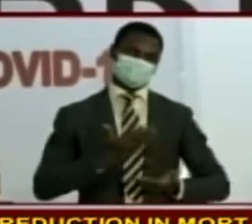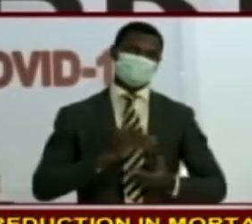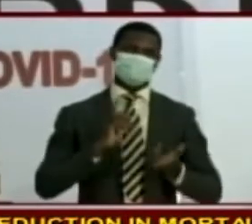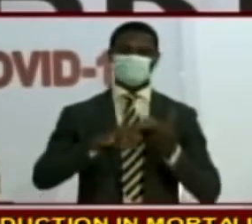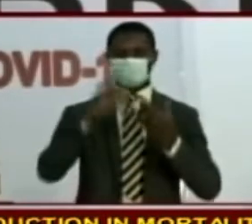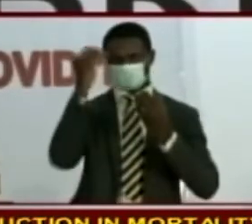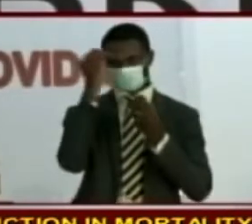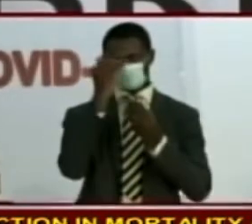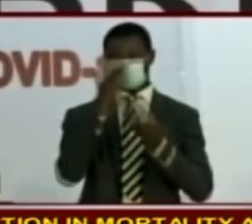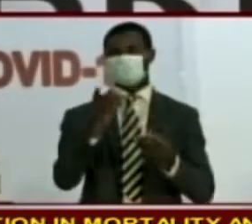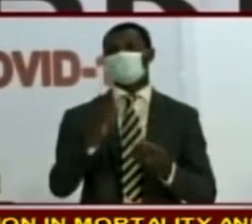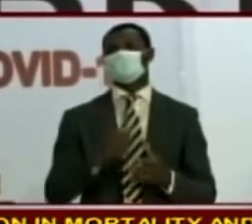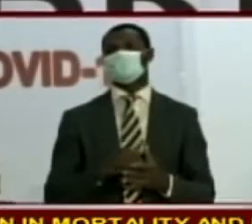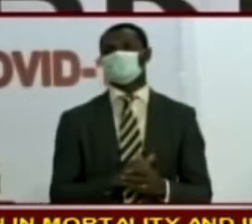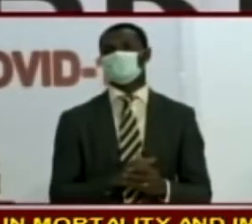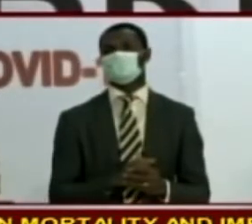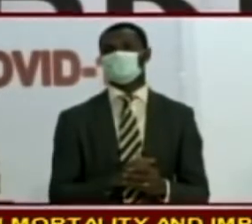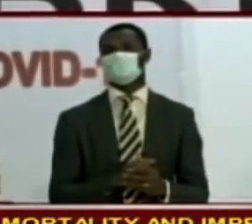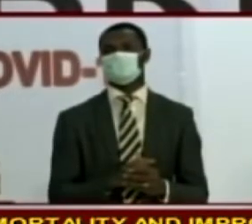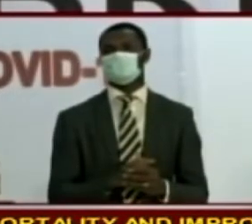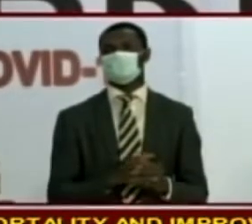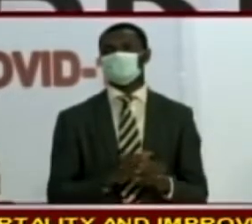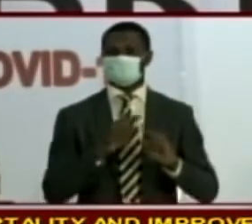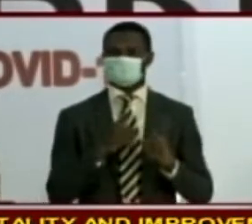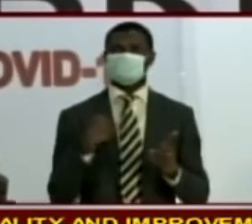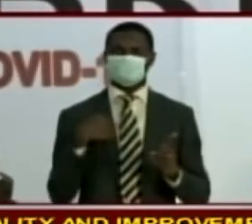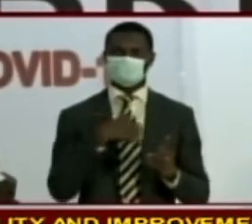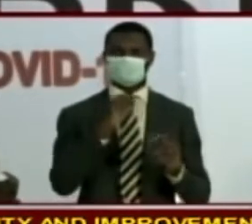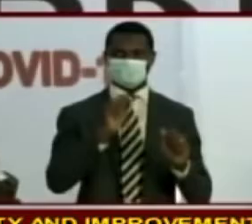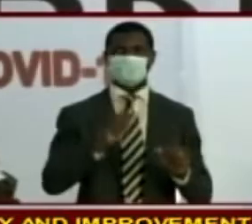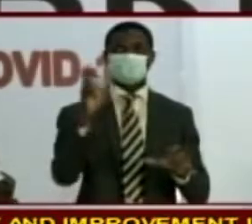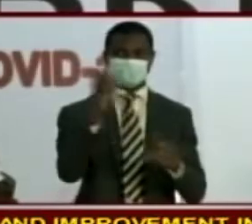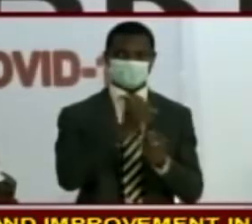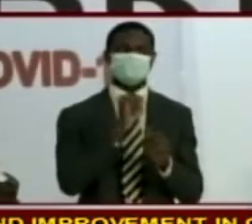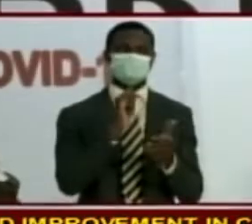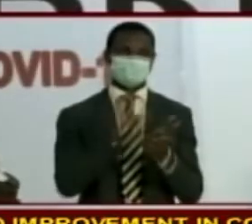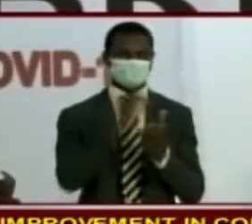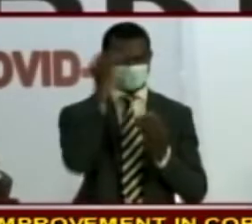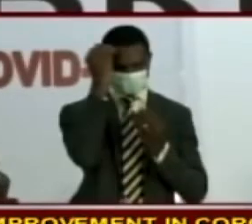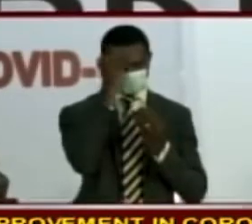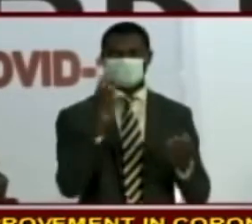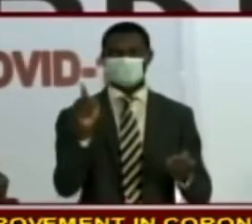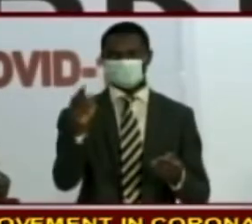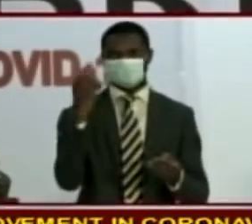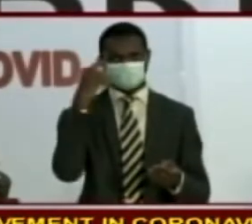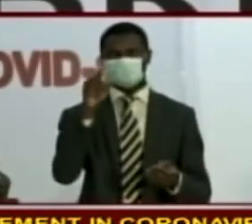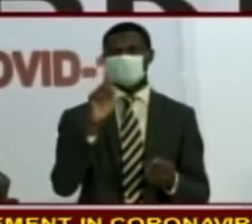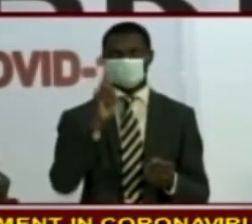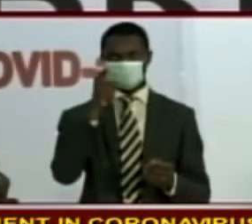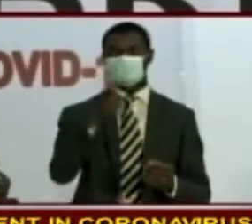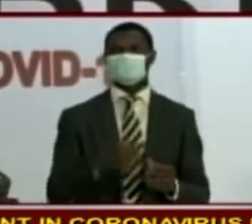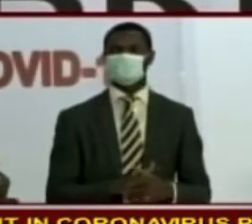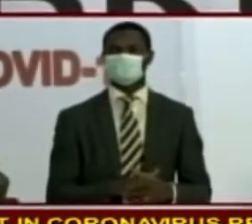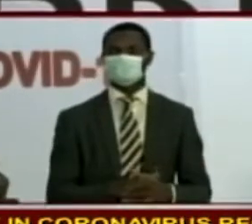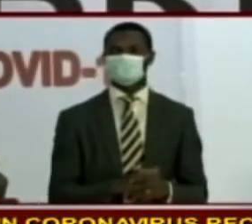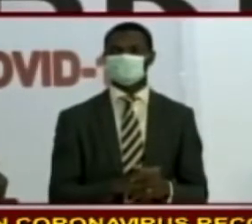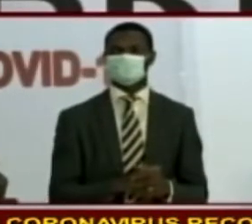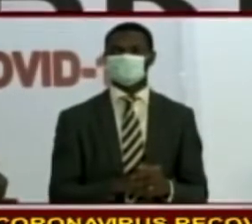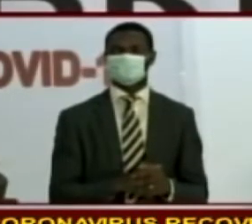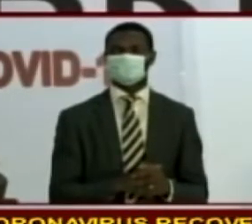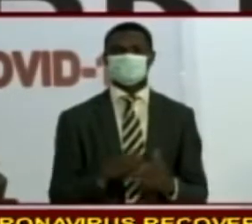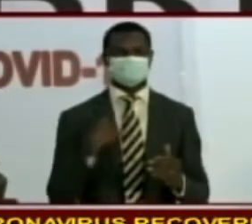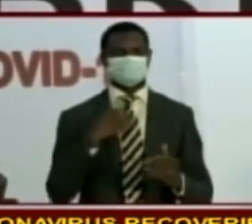but we can get that data for you, certainly. As you're probably aware,